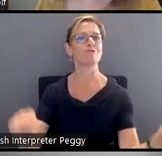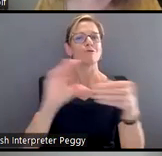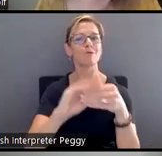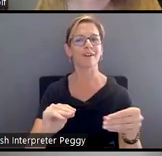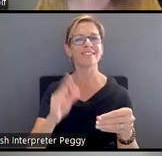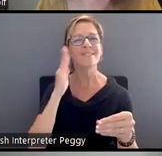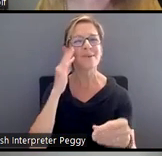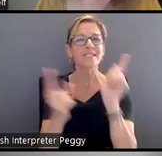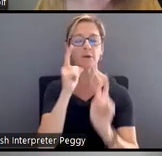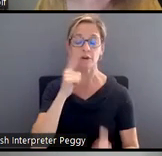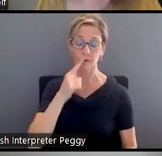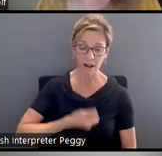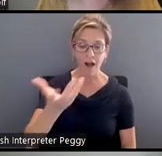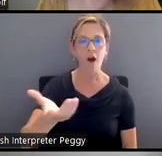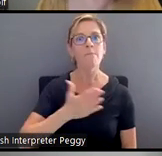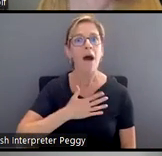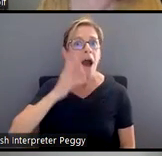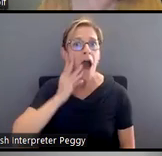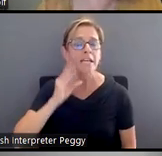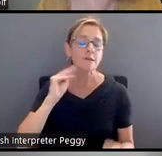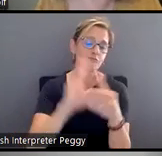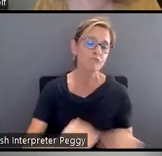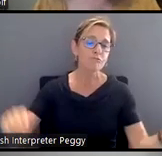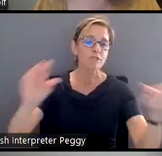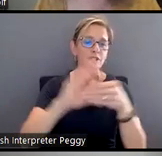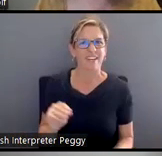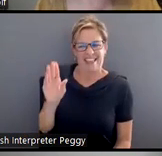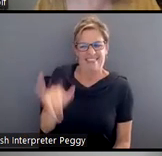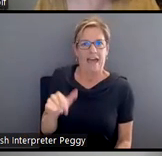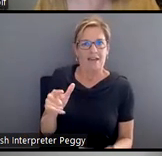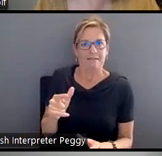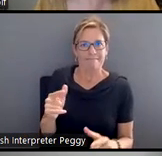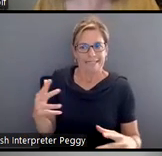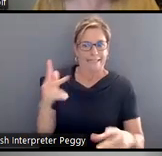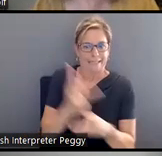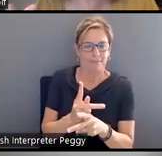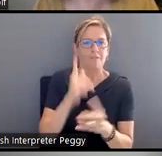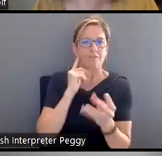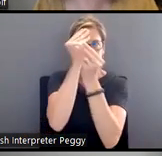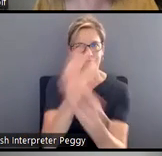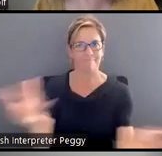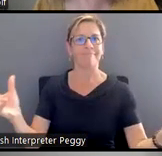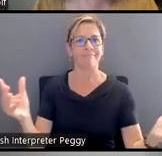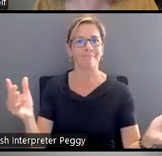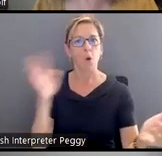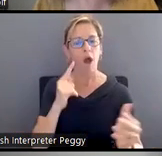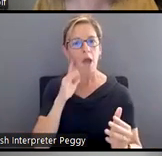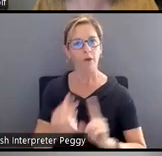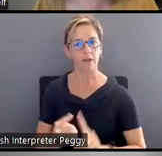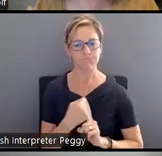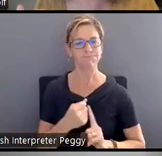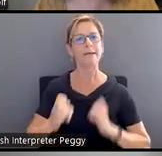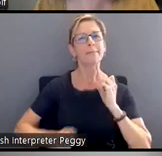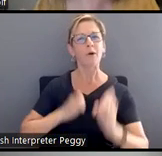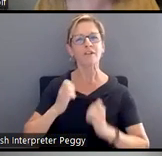thing that people remember. We want to get that emotional response. We want to share what we can do in terms